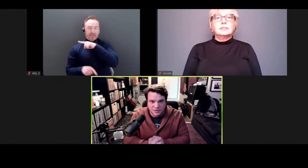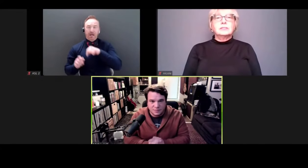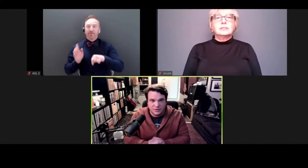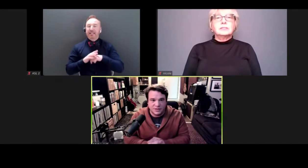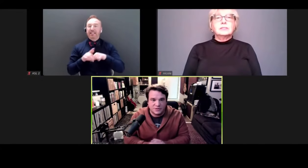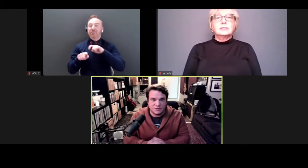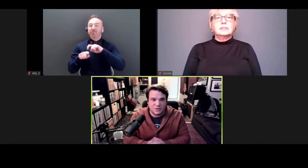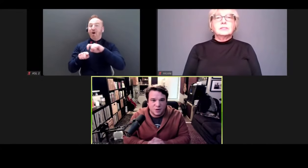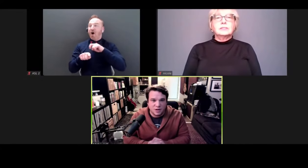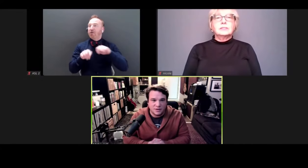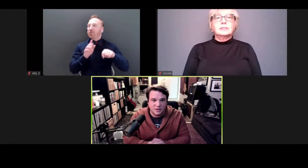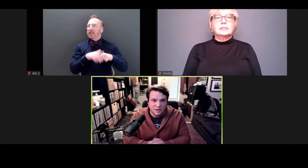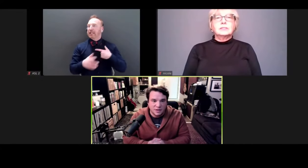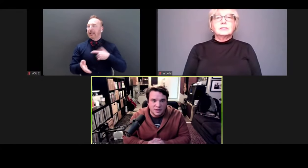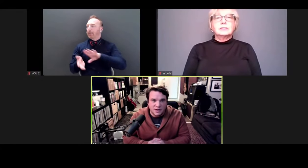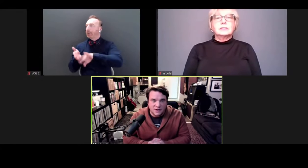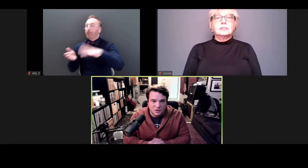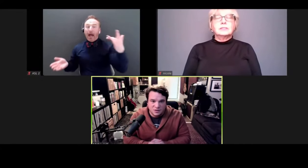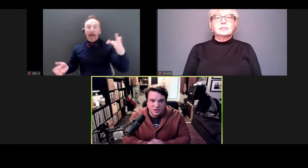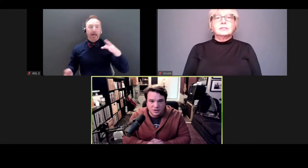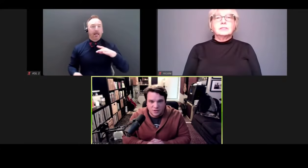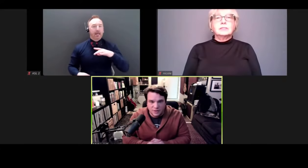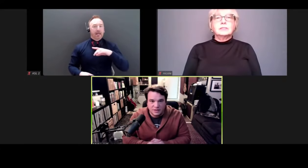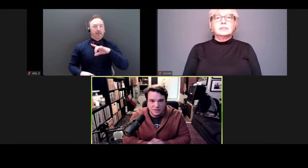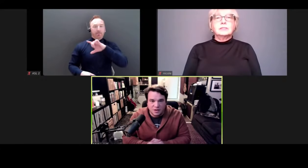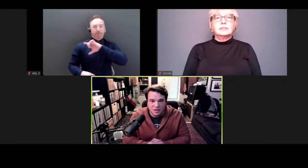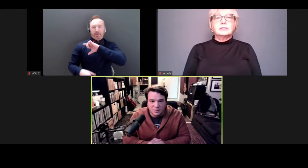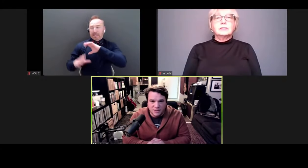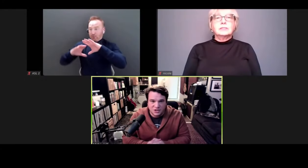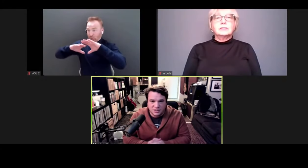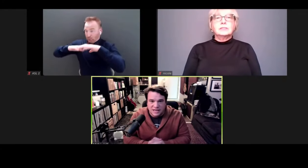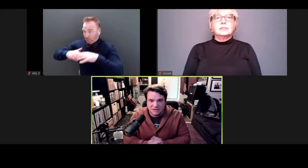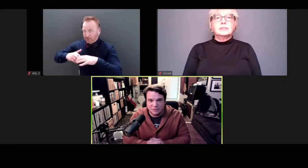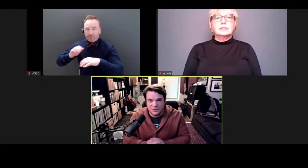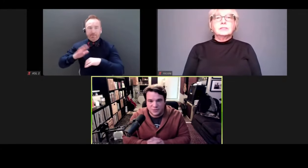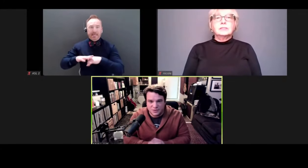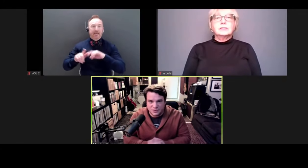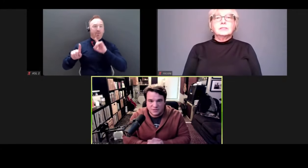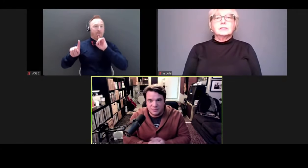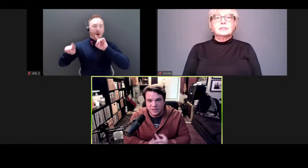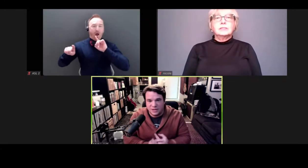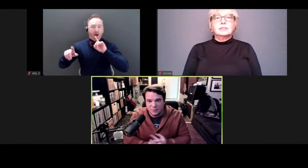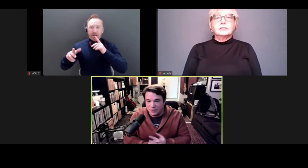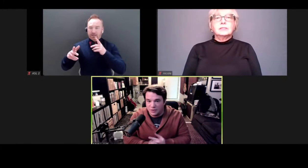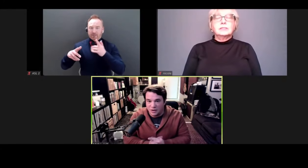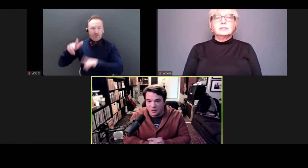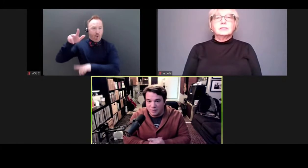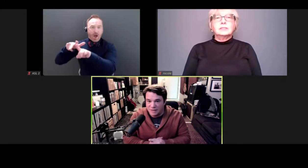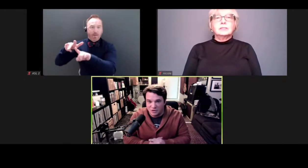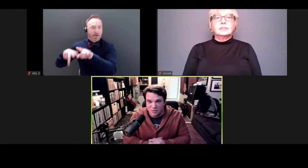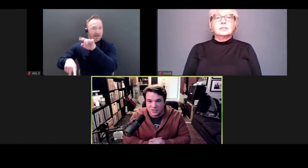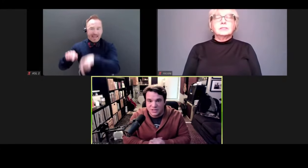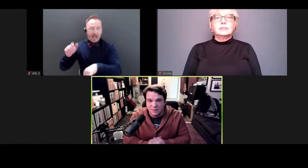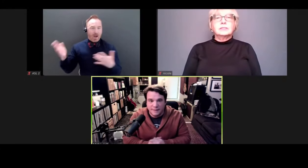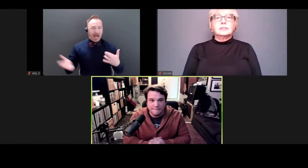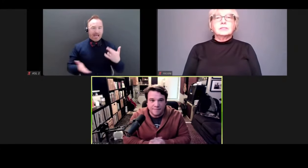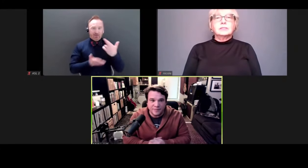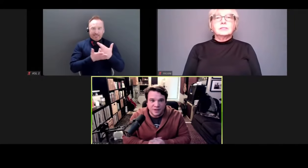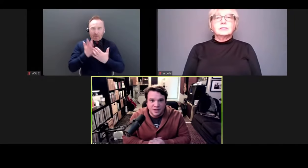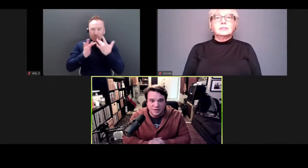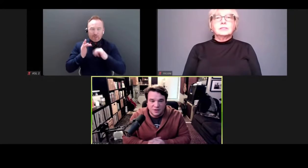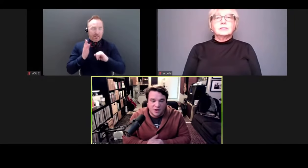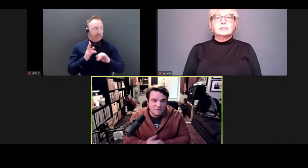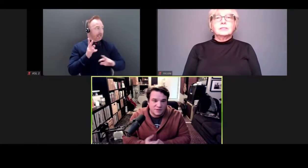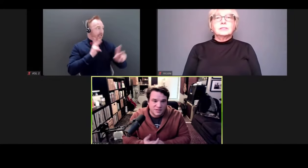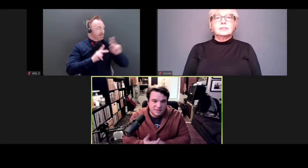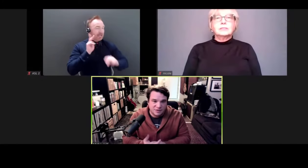force's inability to respond due to the ongoing occupation and lack of resources. People are having trouble sleeping.